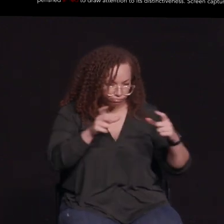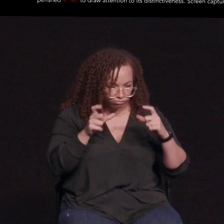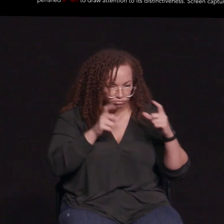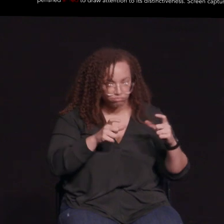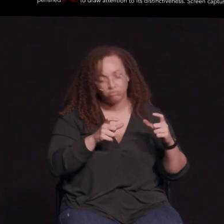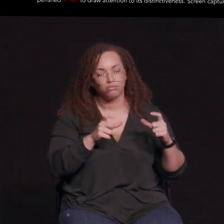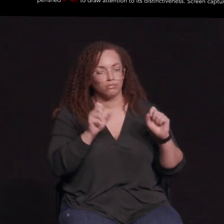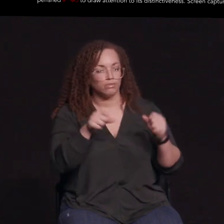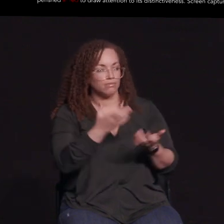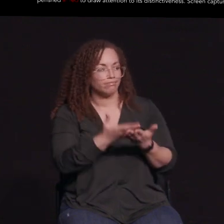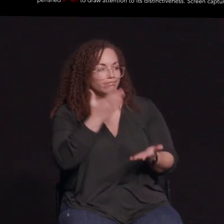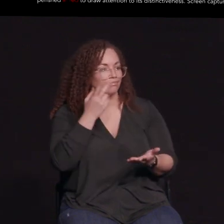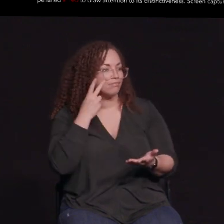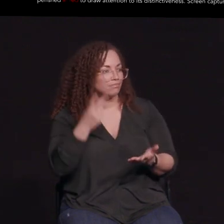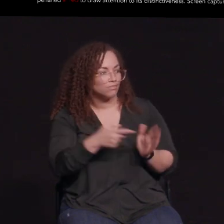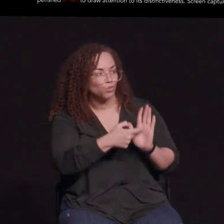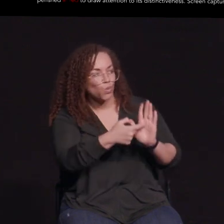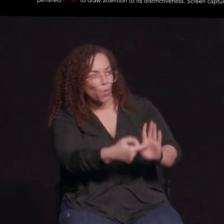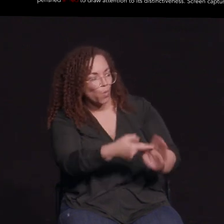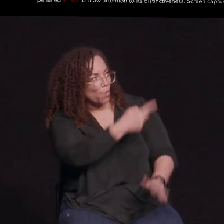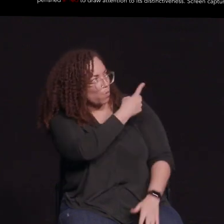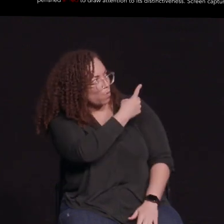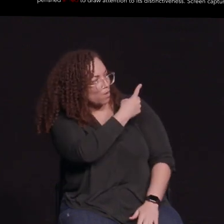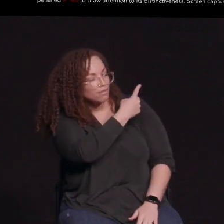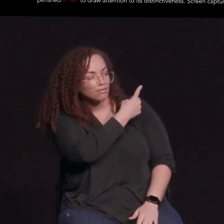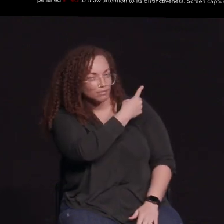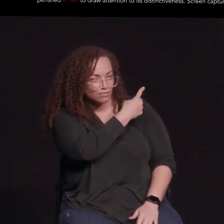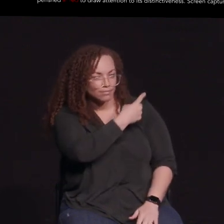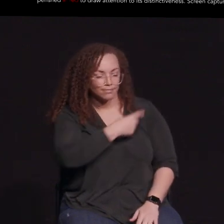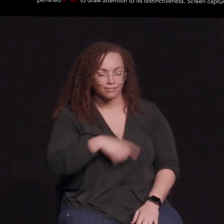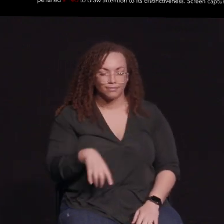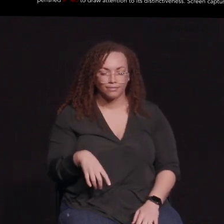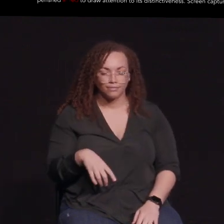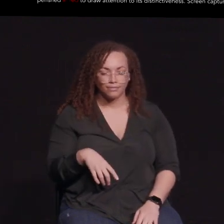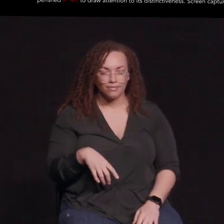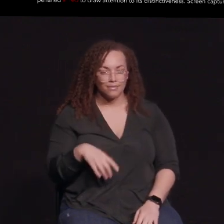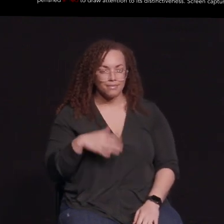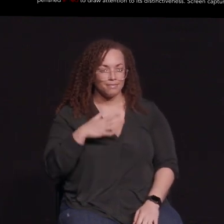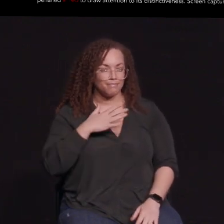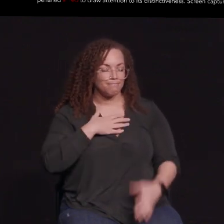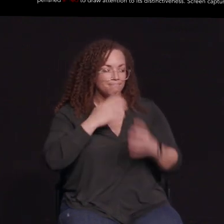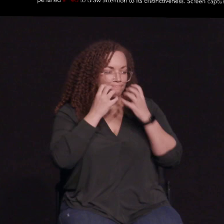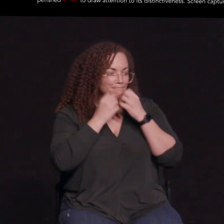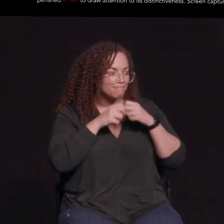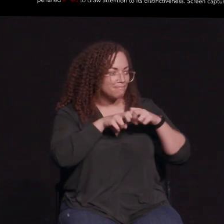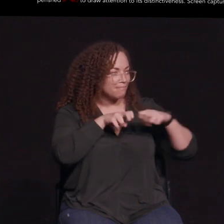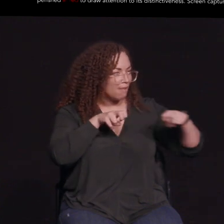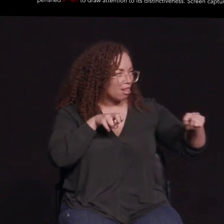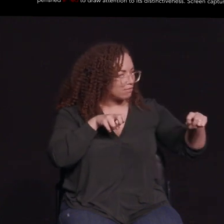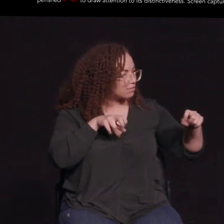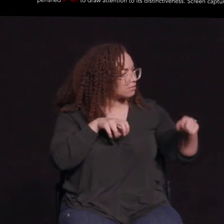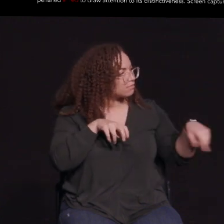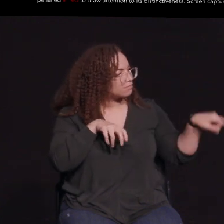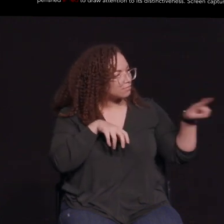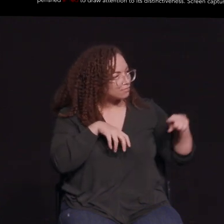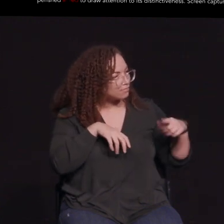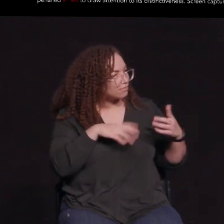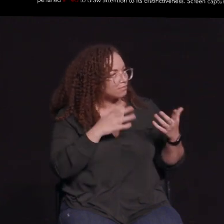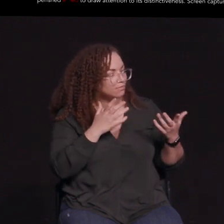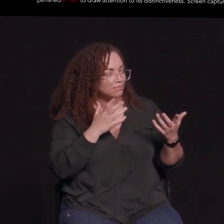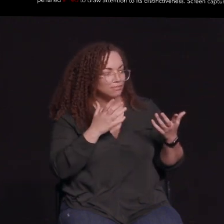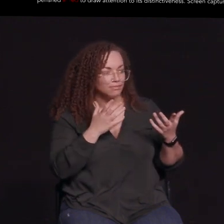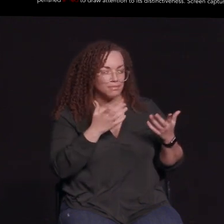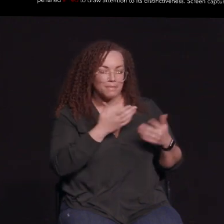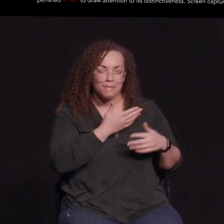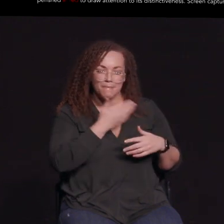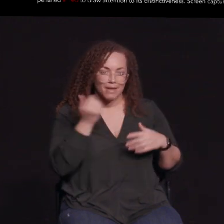rememory. And in exploring this, my beloved panelists have been the best interlocutors